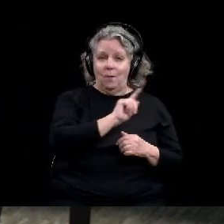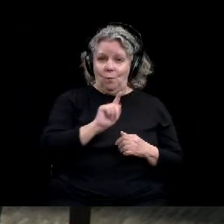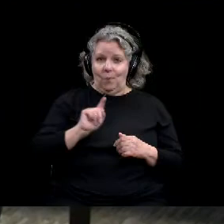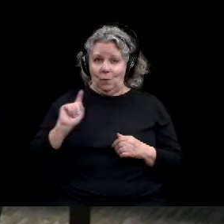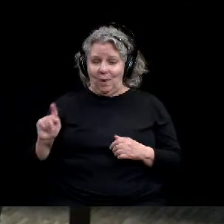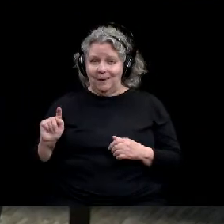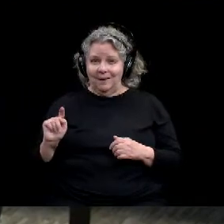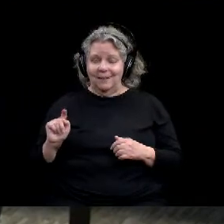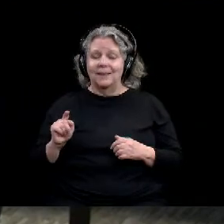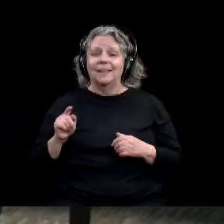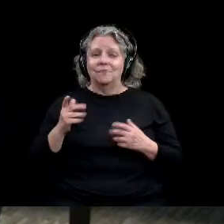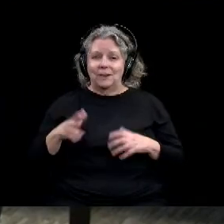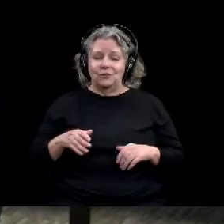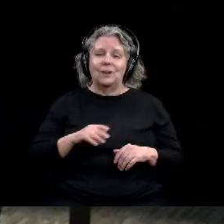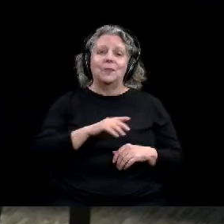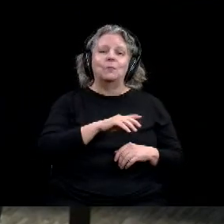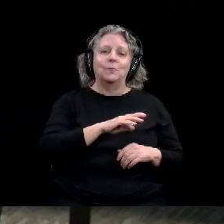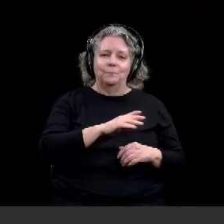Tribune-Herald. Are you on the line?